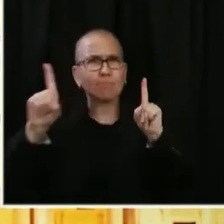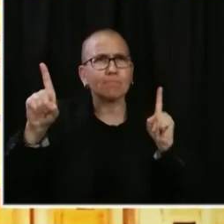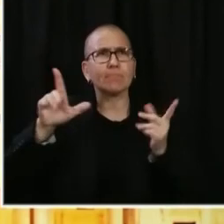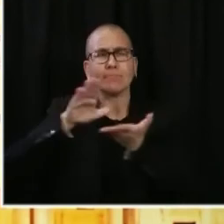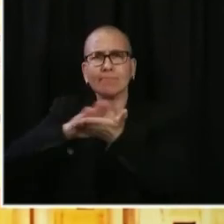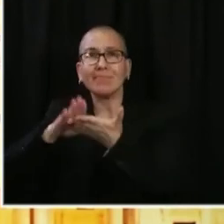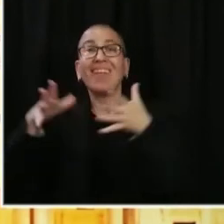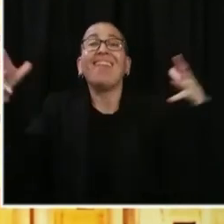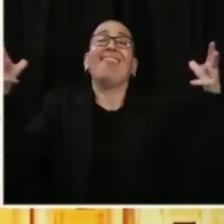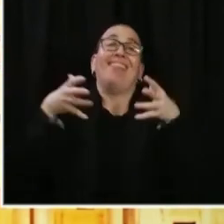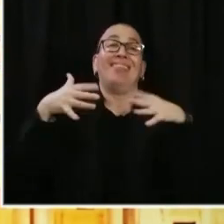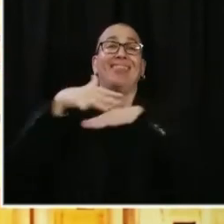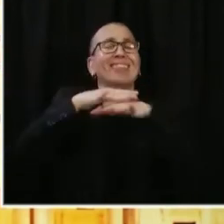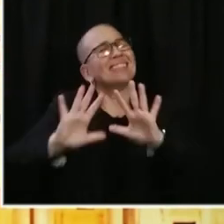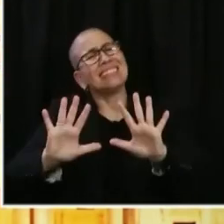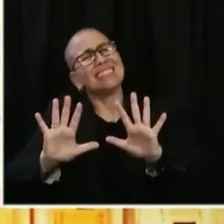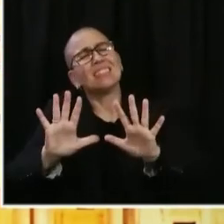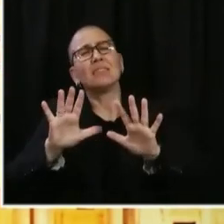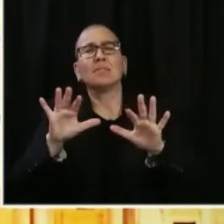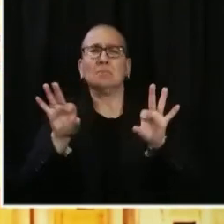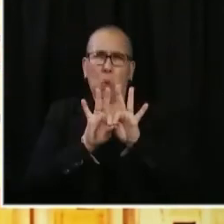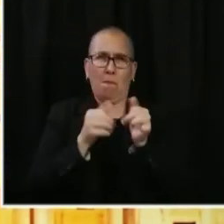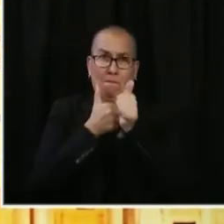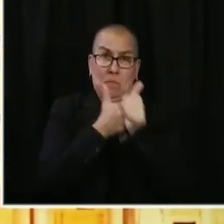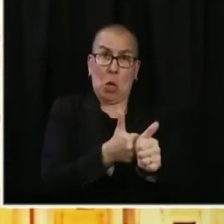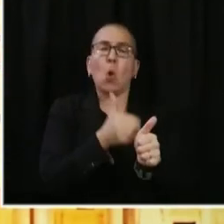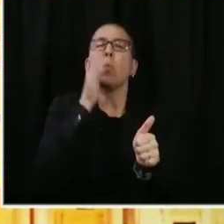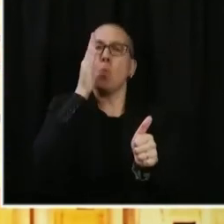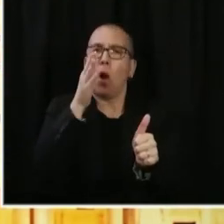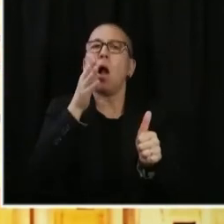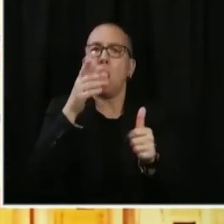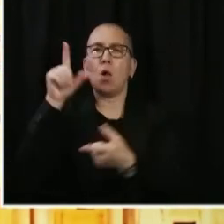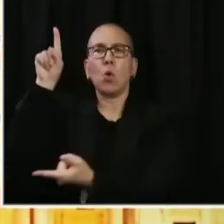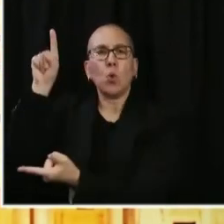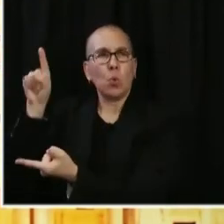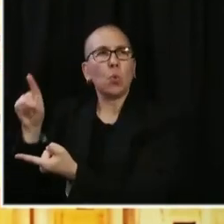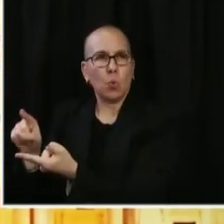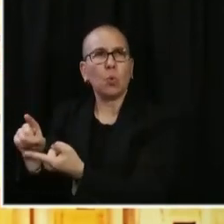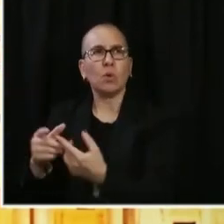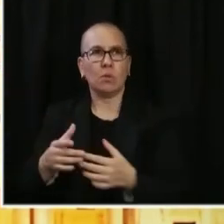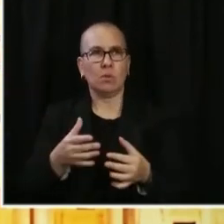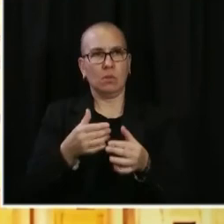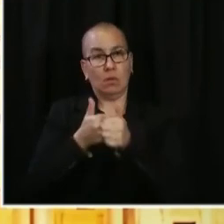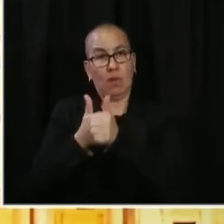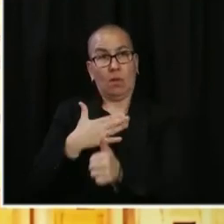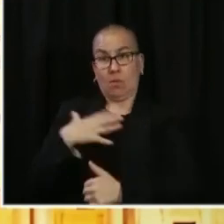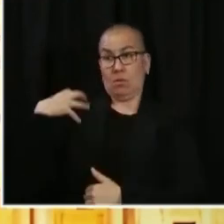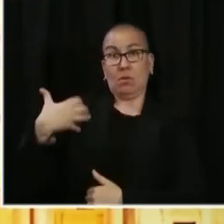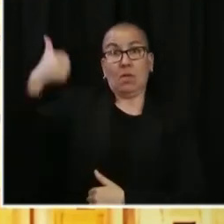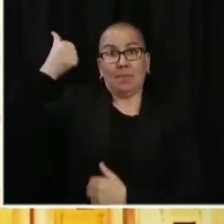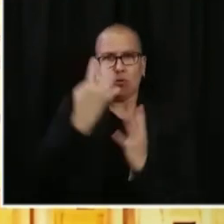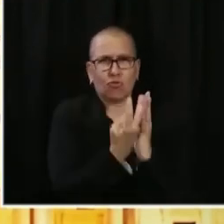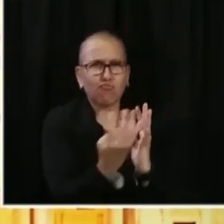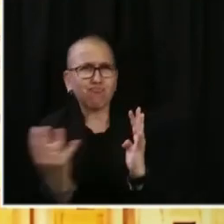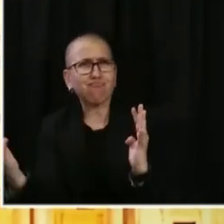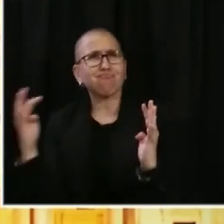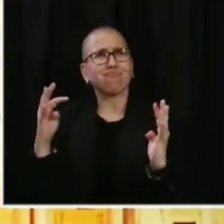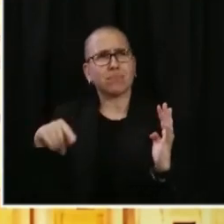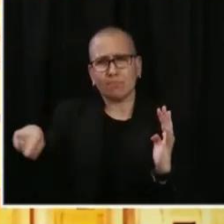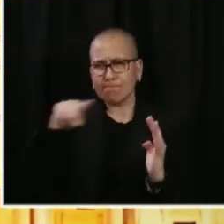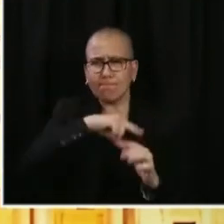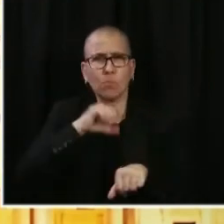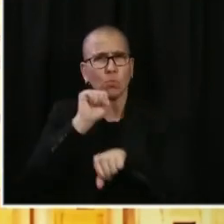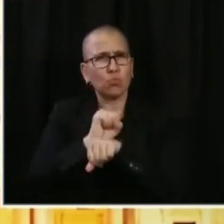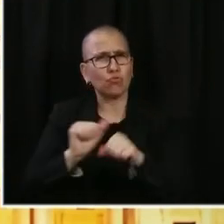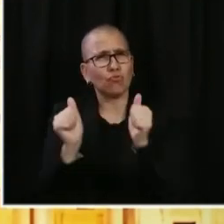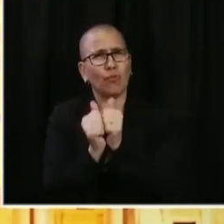of time in stores. As we look forward, I've directed my cabinet to continue the extensive discussions they're already having with health experts